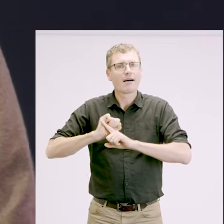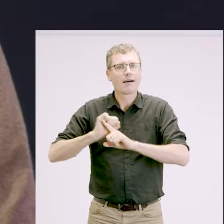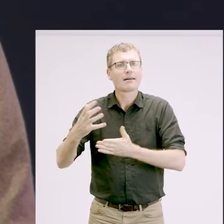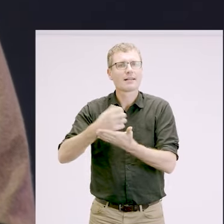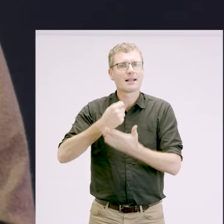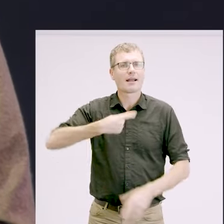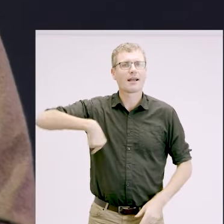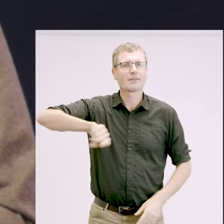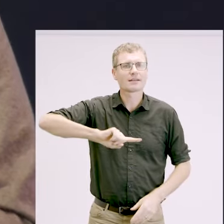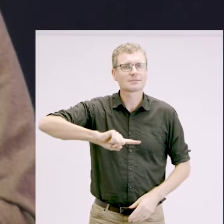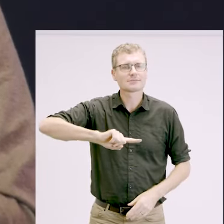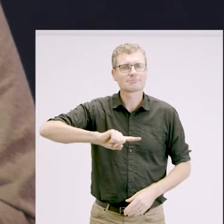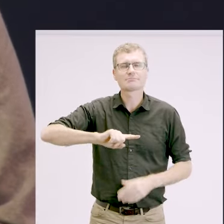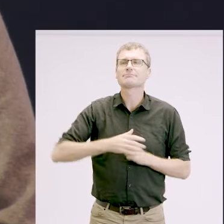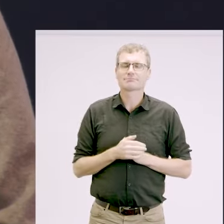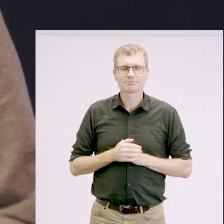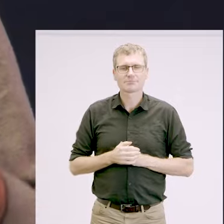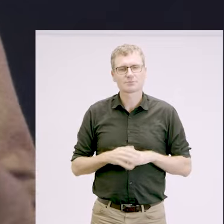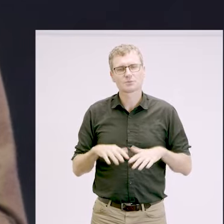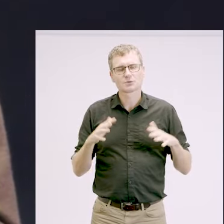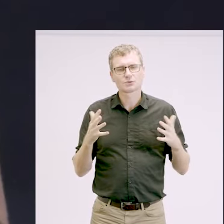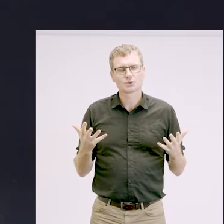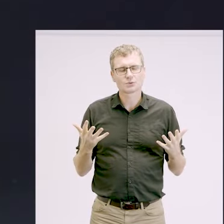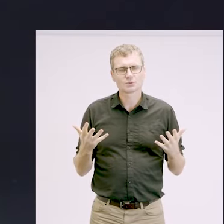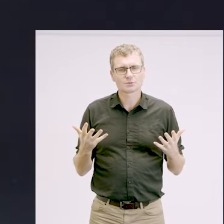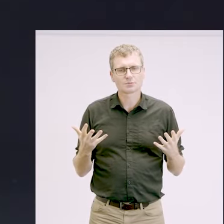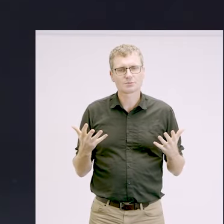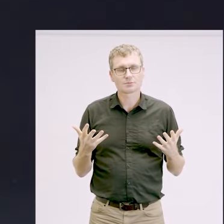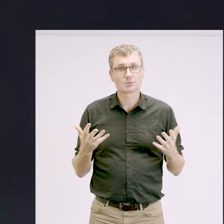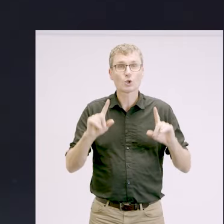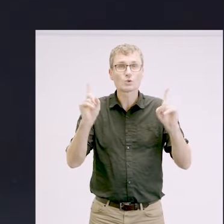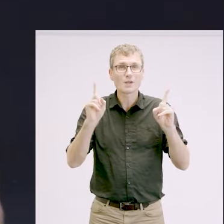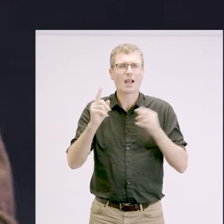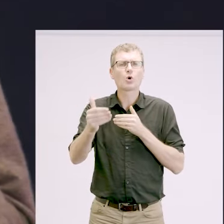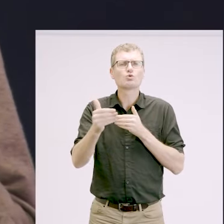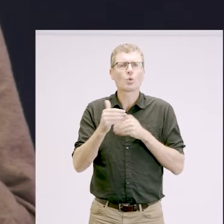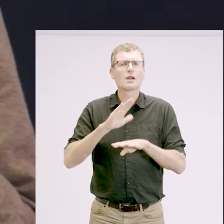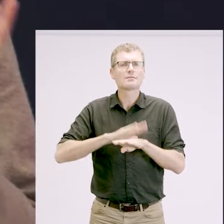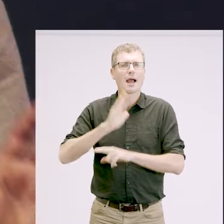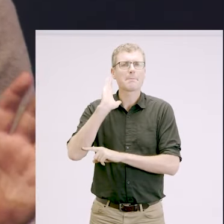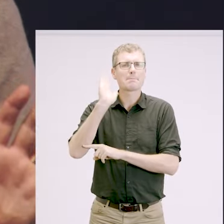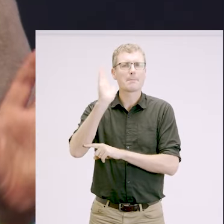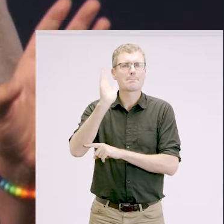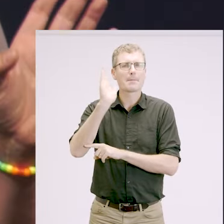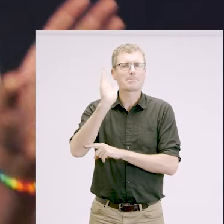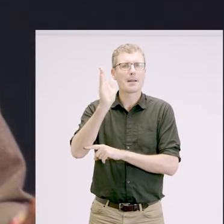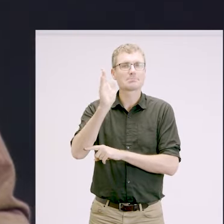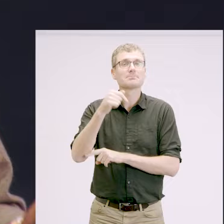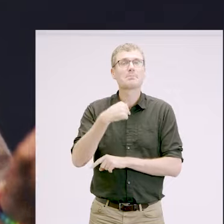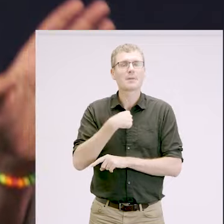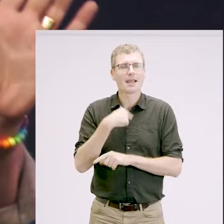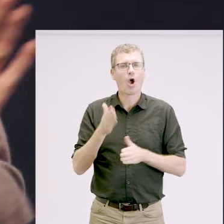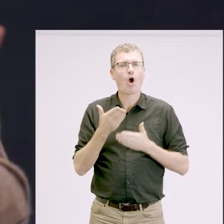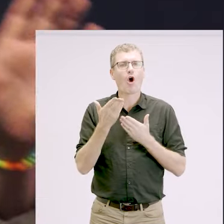living God? Right? That's who we are, and that's who he is calling us to be. So in the short time that we have